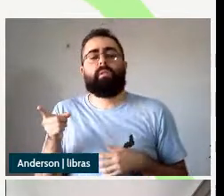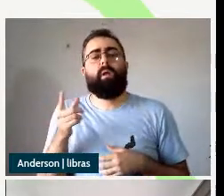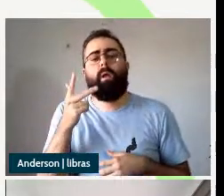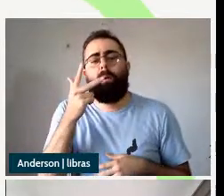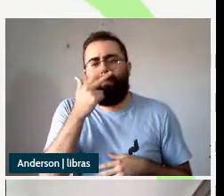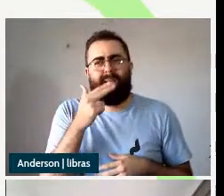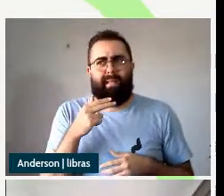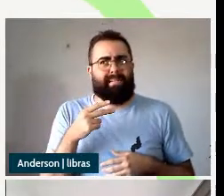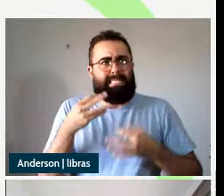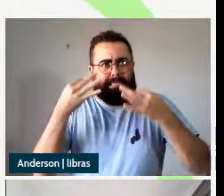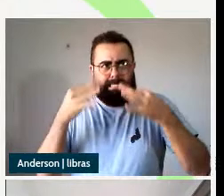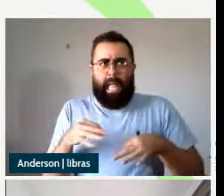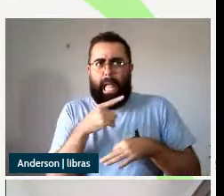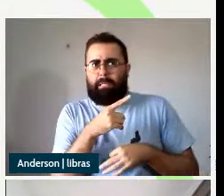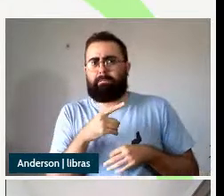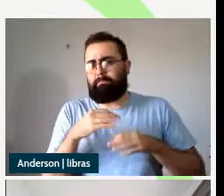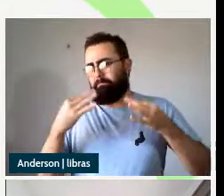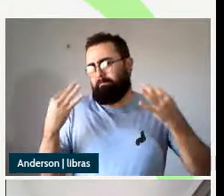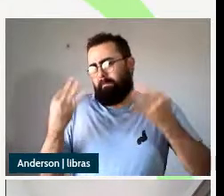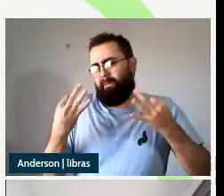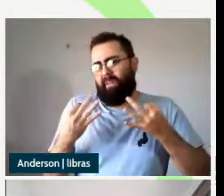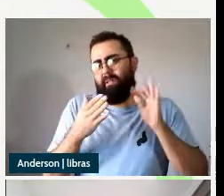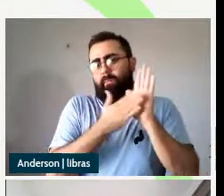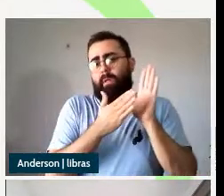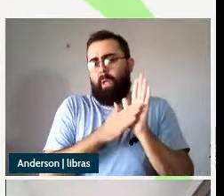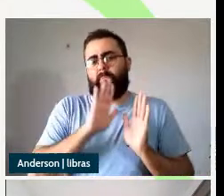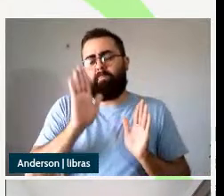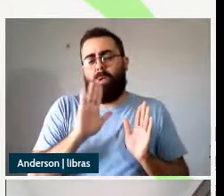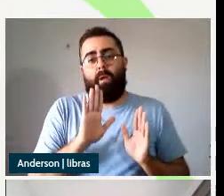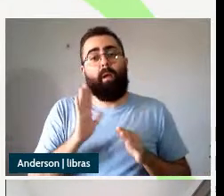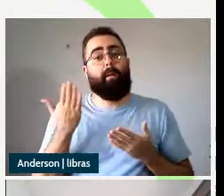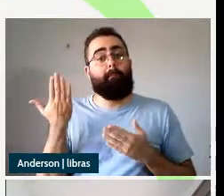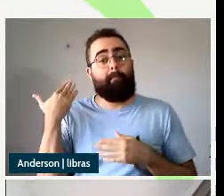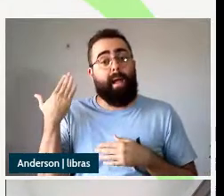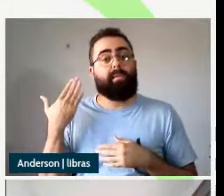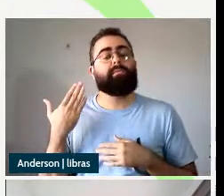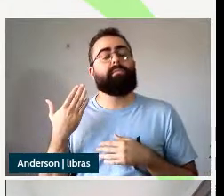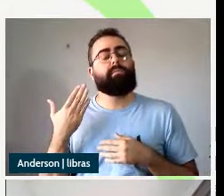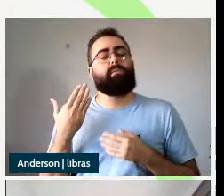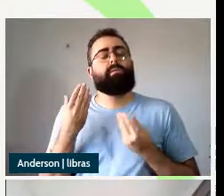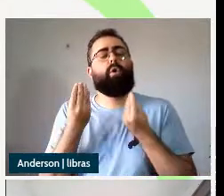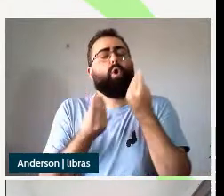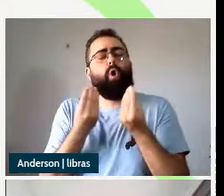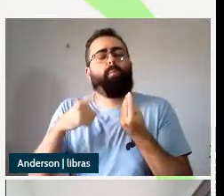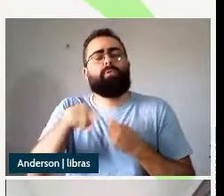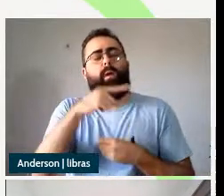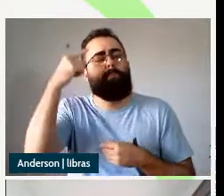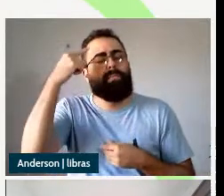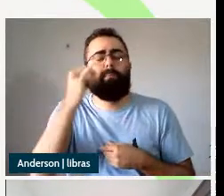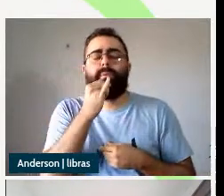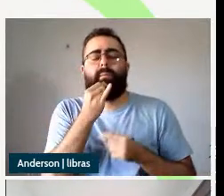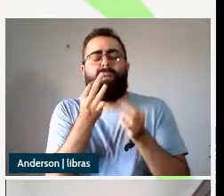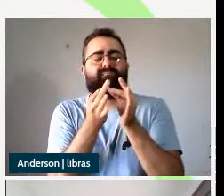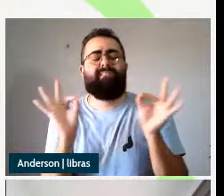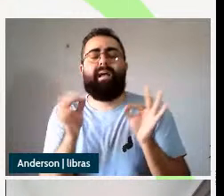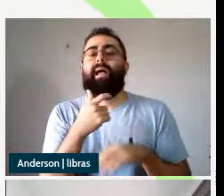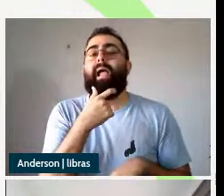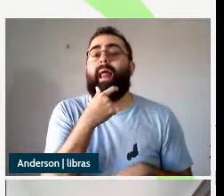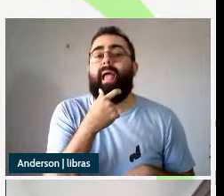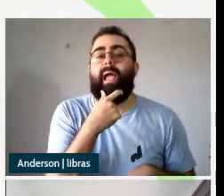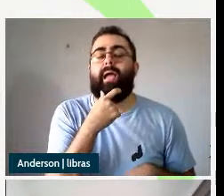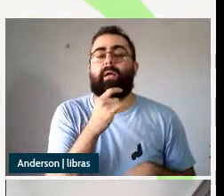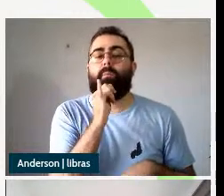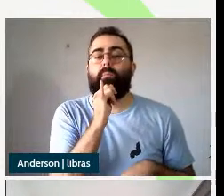but if you go, for instance, to the work of Diyal in 1998, you could think about a sentence in English such as, we pick